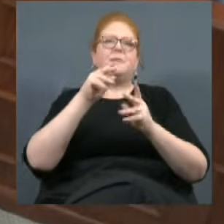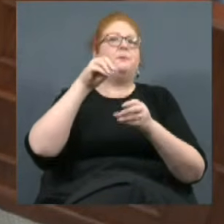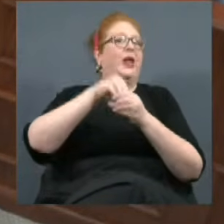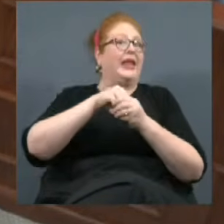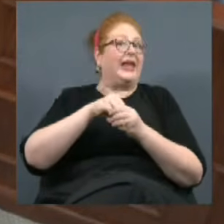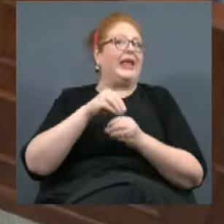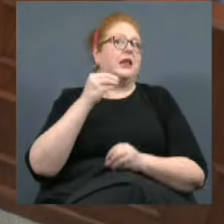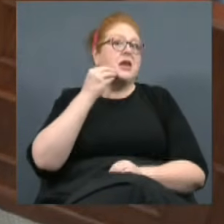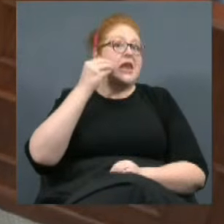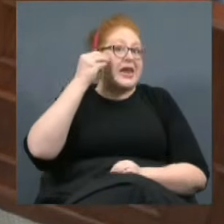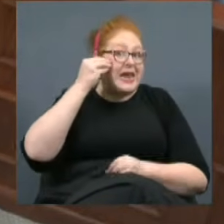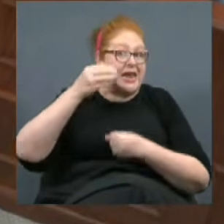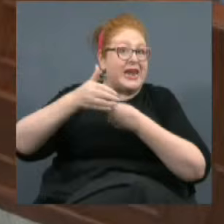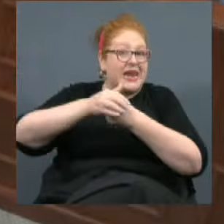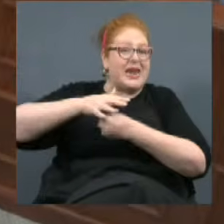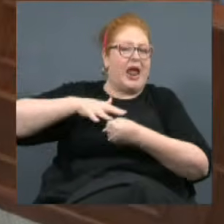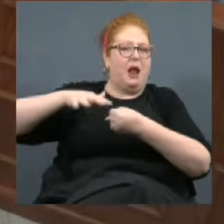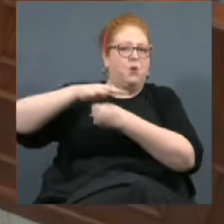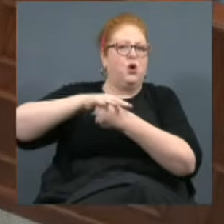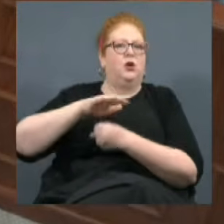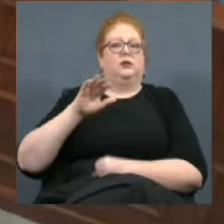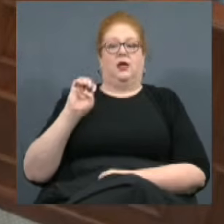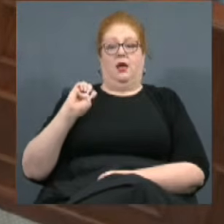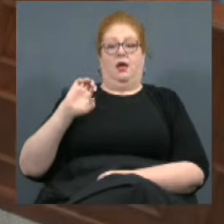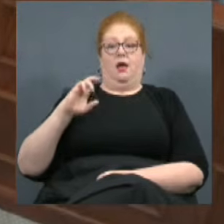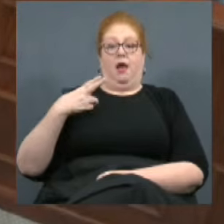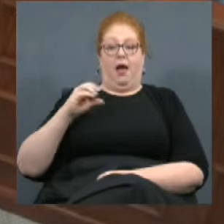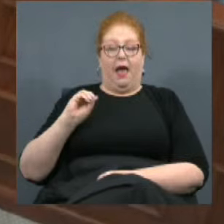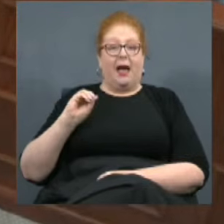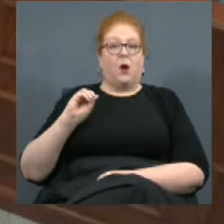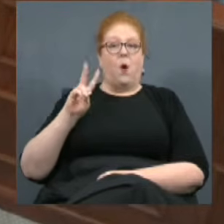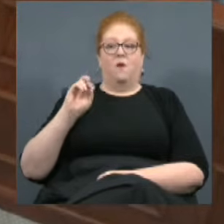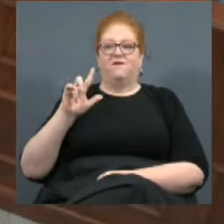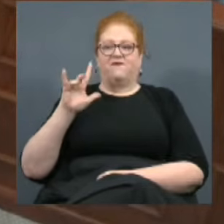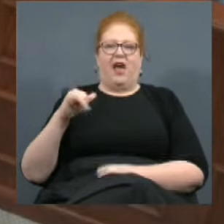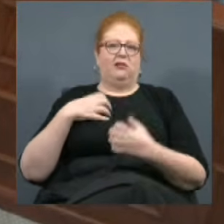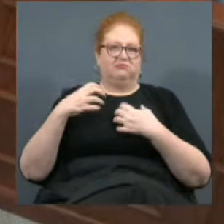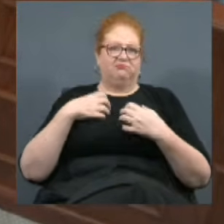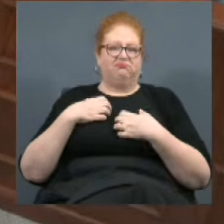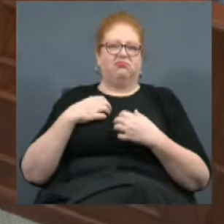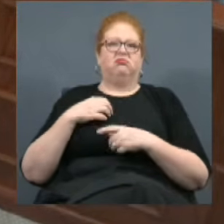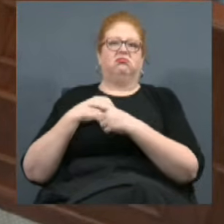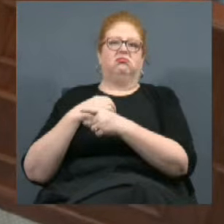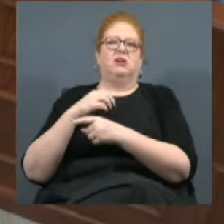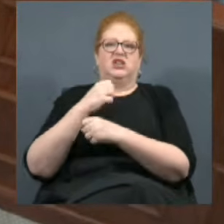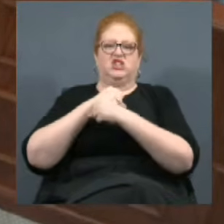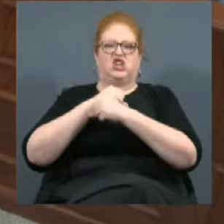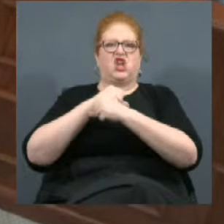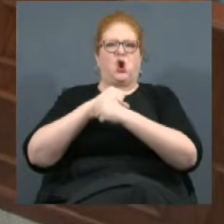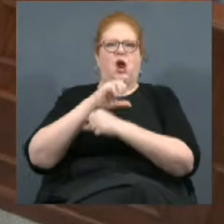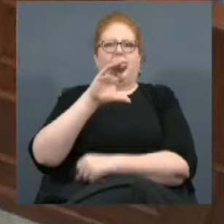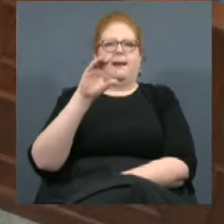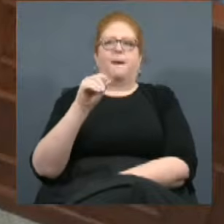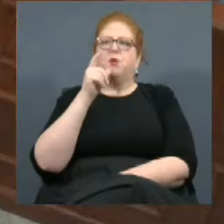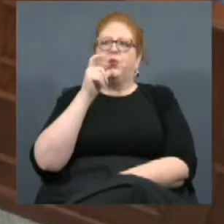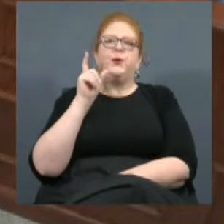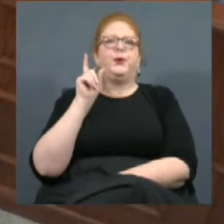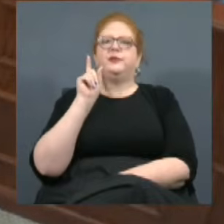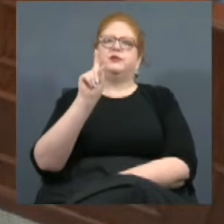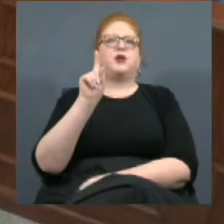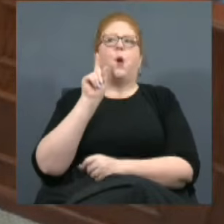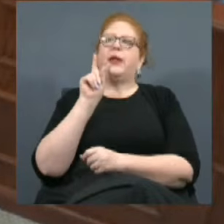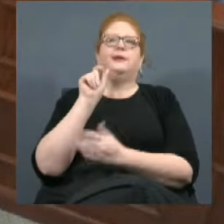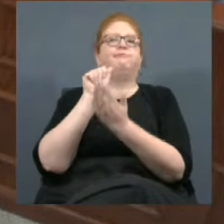I've been getting some complaints for Echo Valley. It's all over next door, a security company that's just knocking on the door,